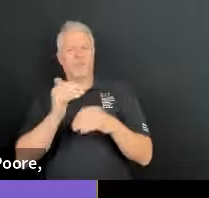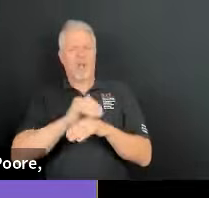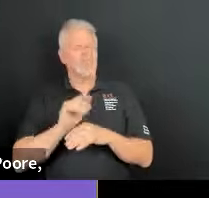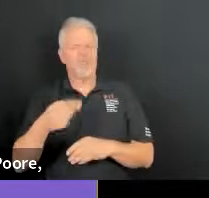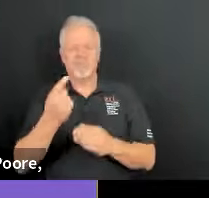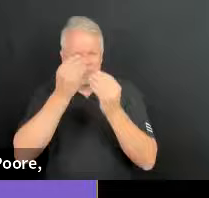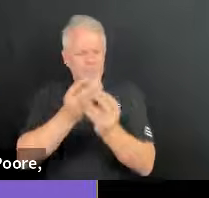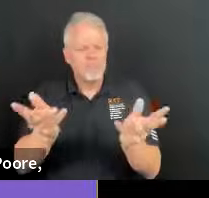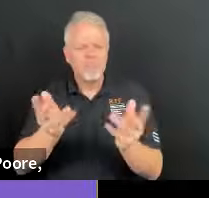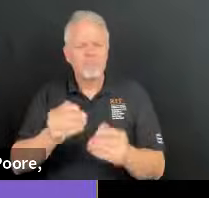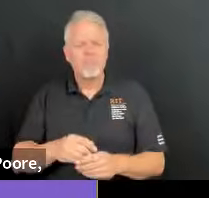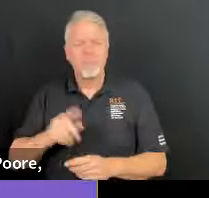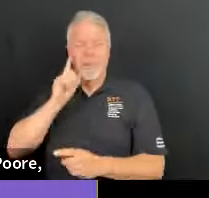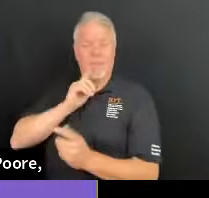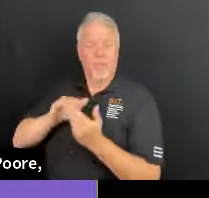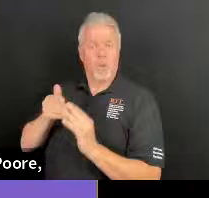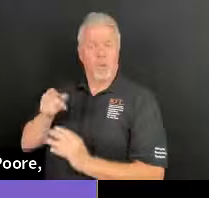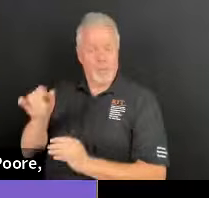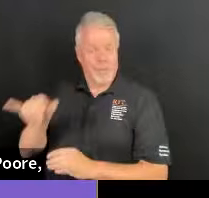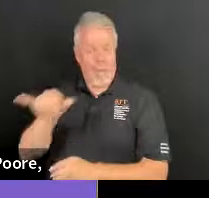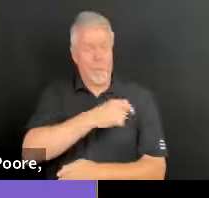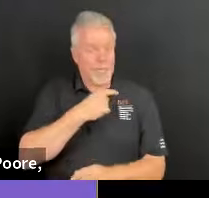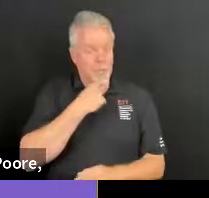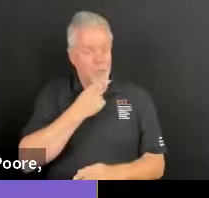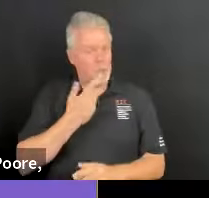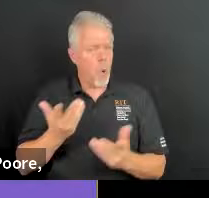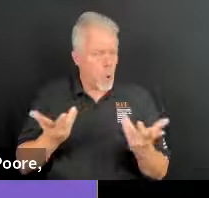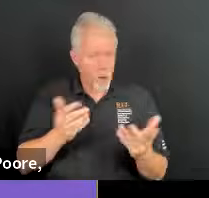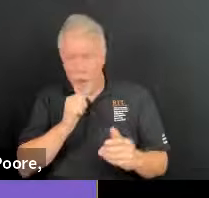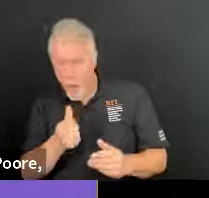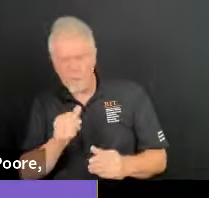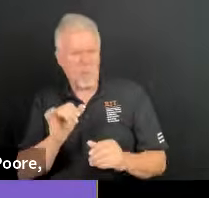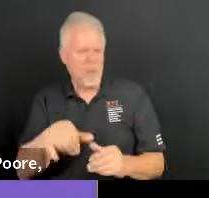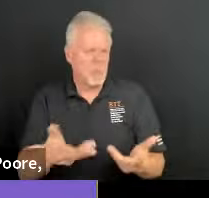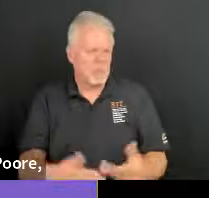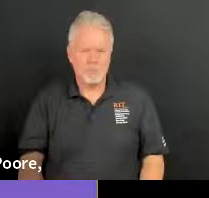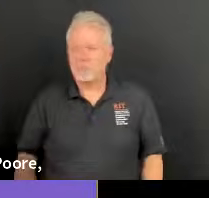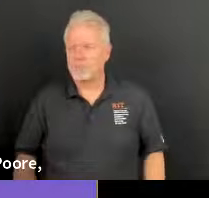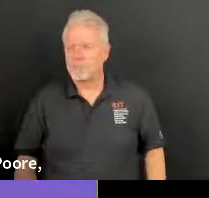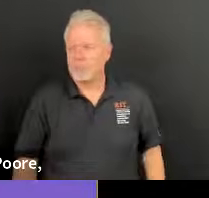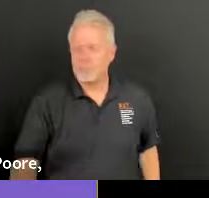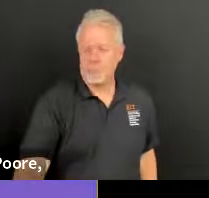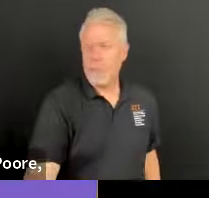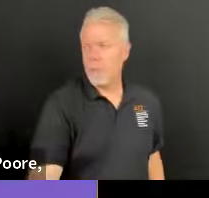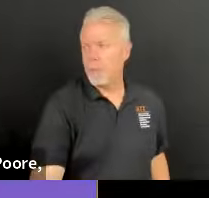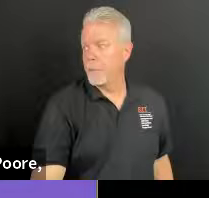Again, I want to give enough time tonight to just kind of inform people, but also have a chance for us to engage.